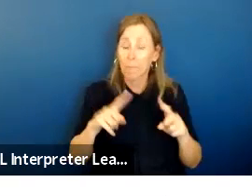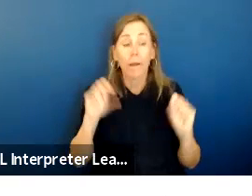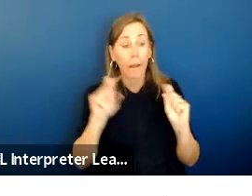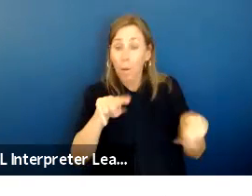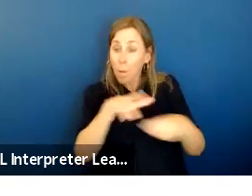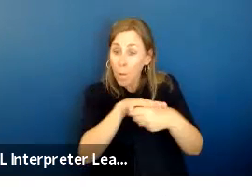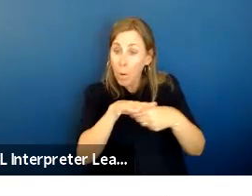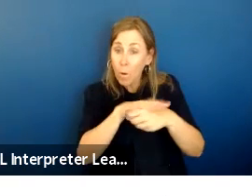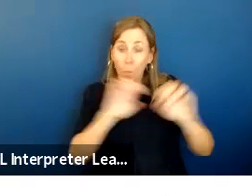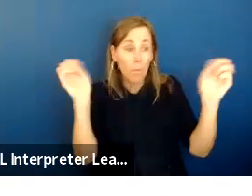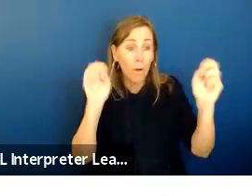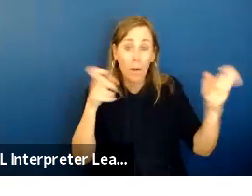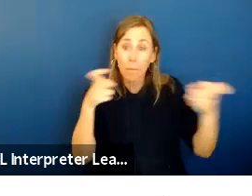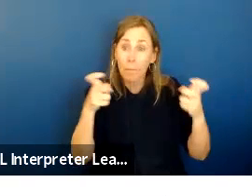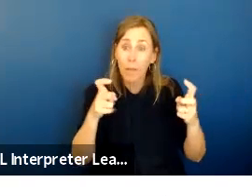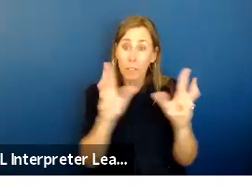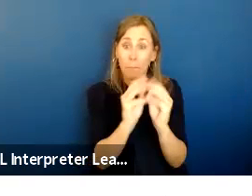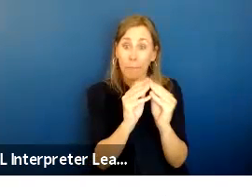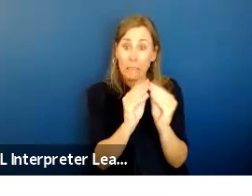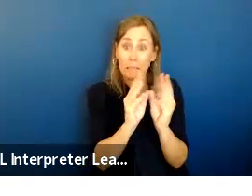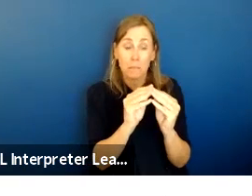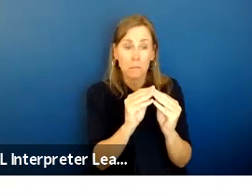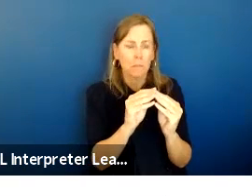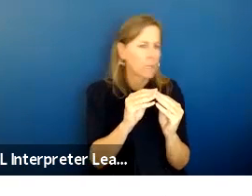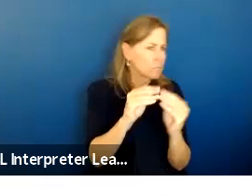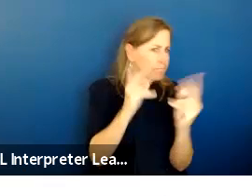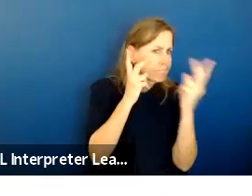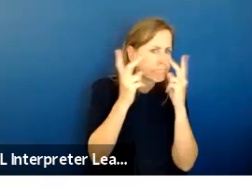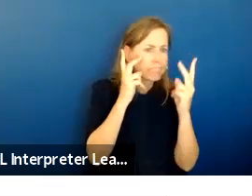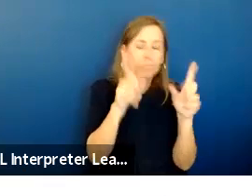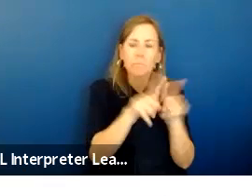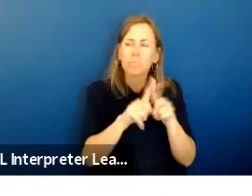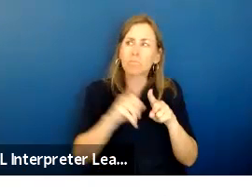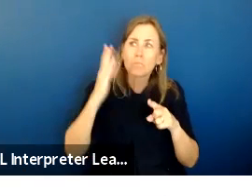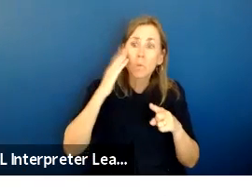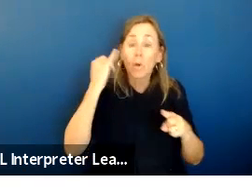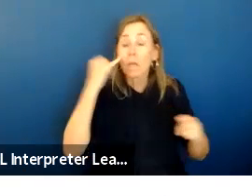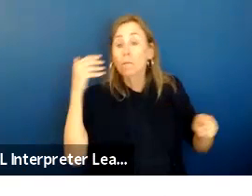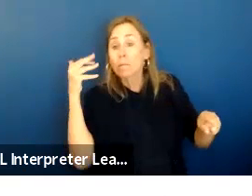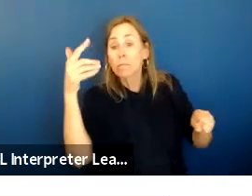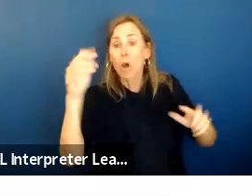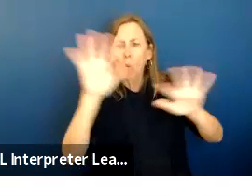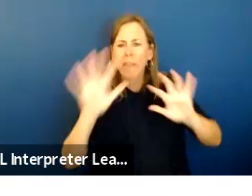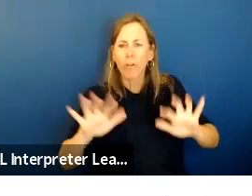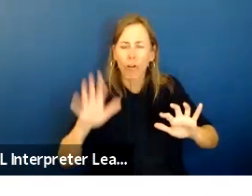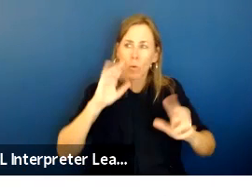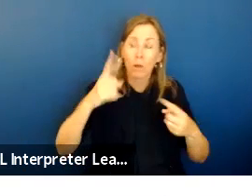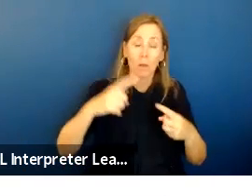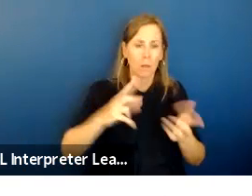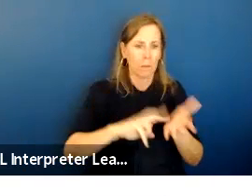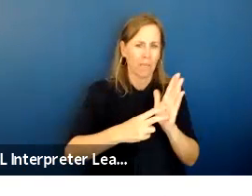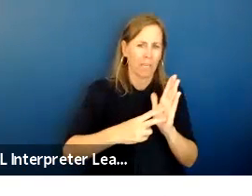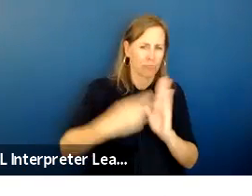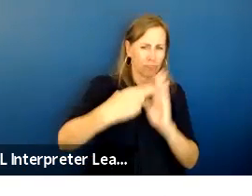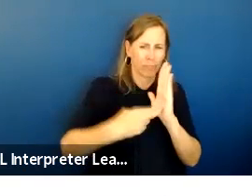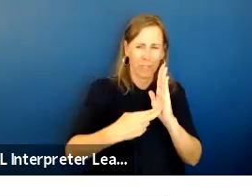emergency management community meetings, and you'll need to be aware of threatening weather, so be sure to sign up for local emergency weather alerts,